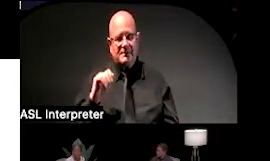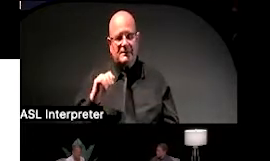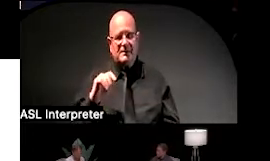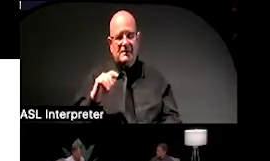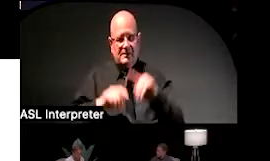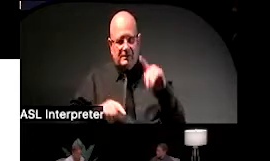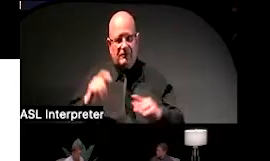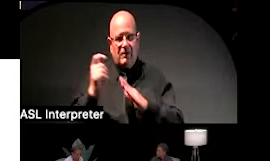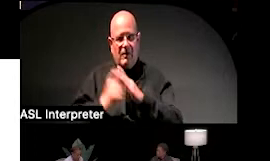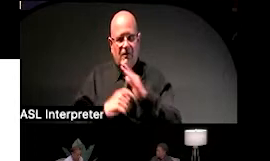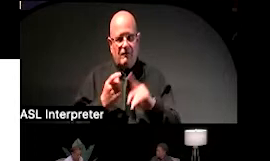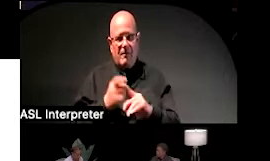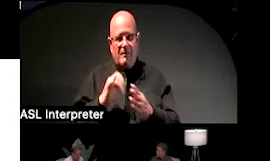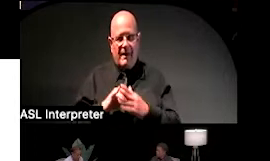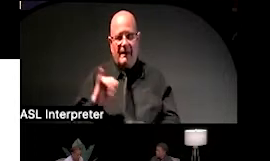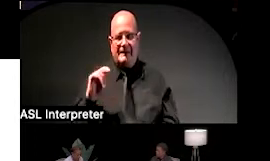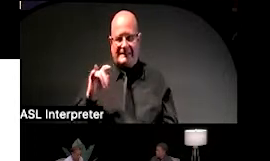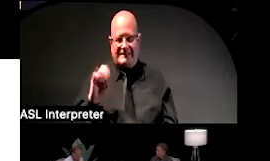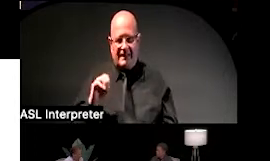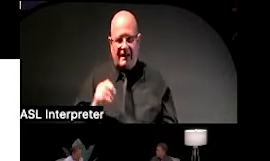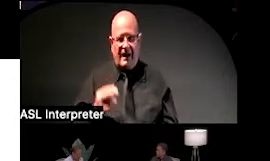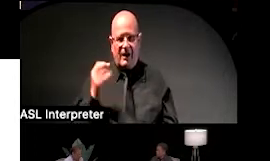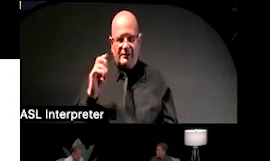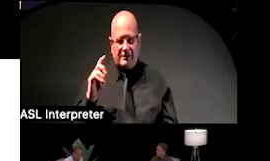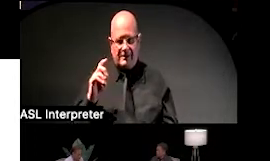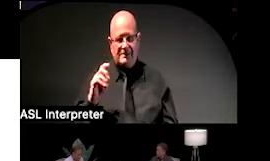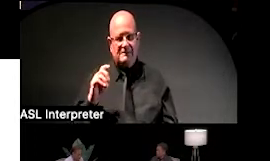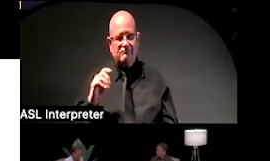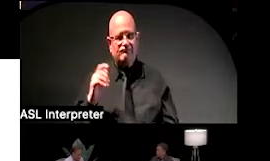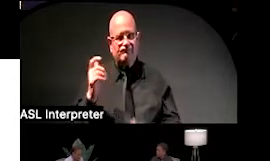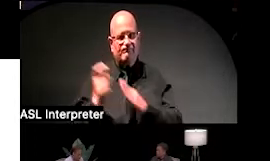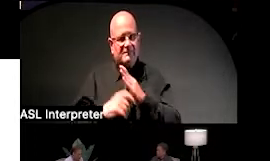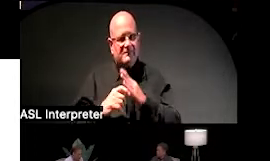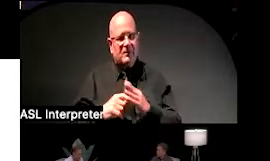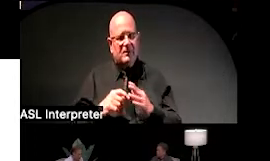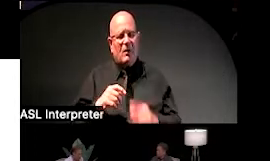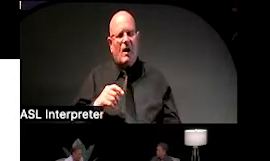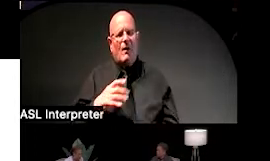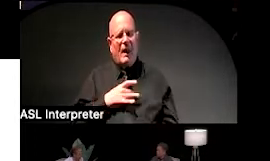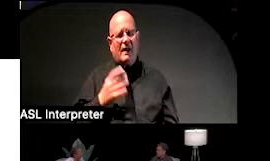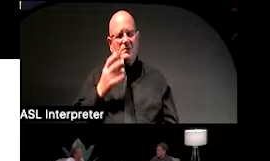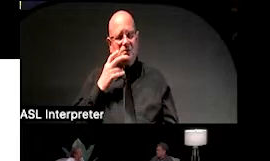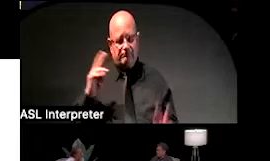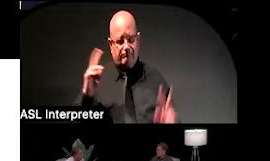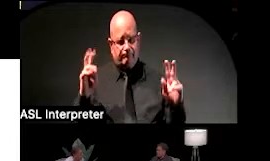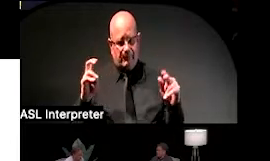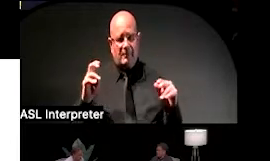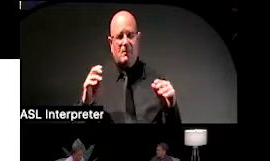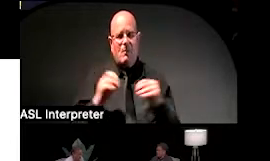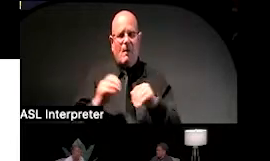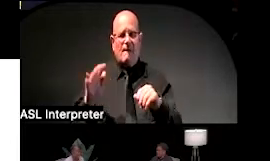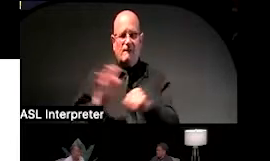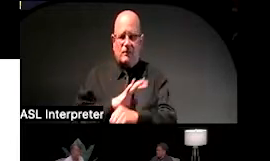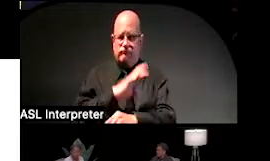article from the Inside Higher Ed publication. You quote, "What I would like to see is a fuller